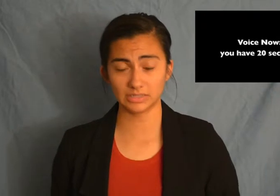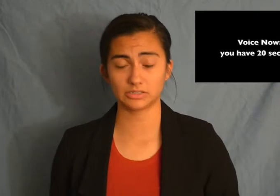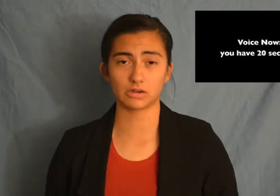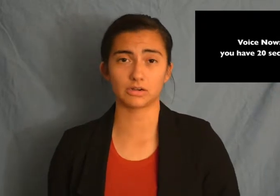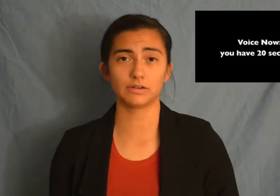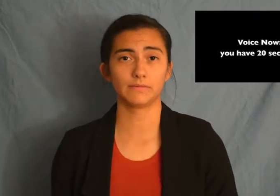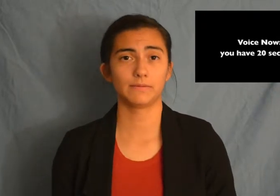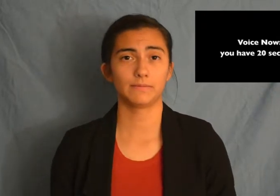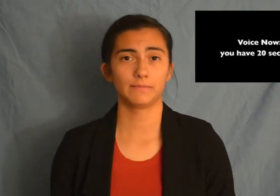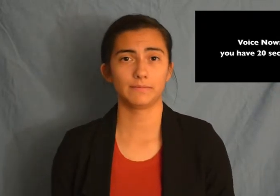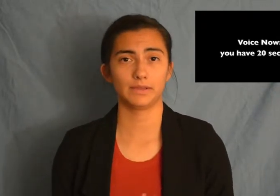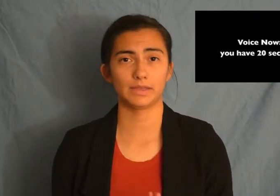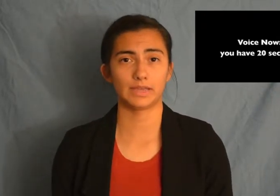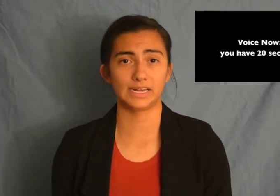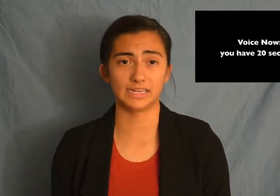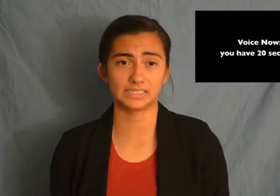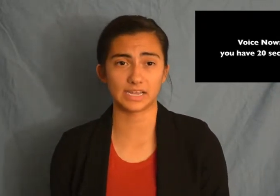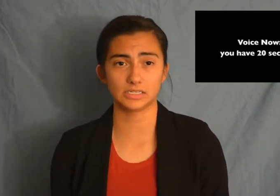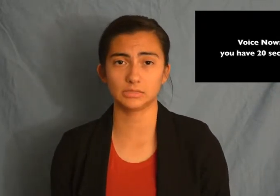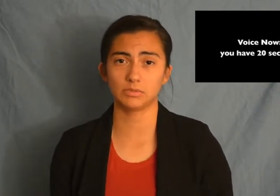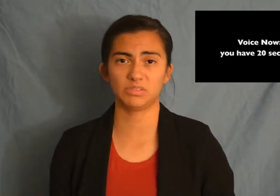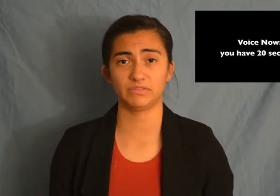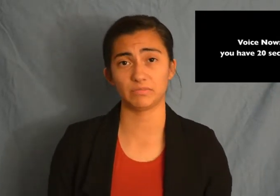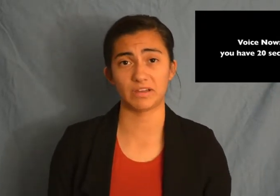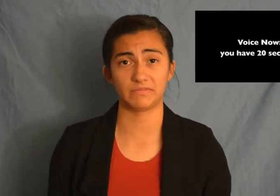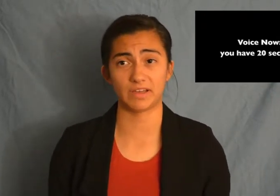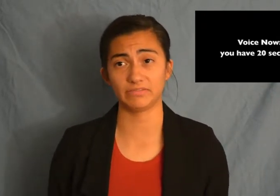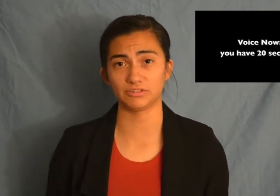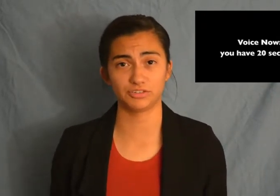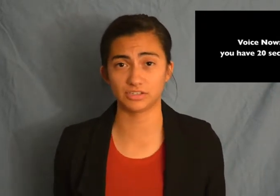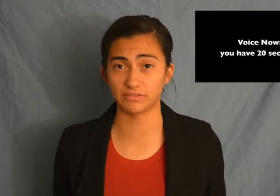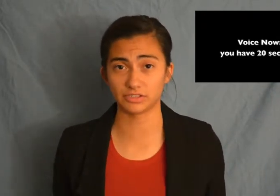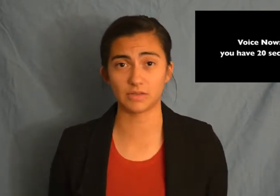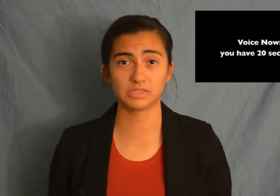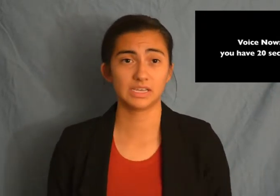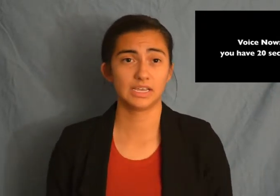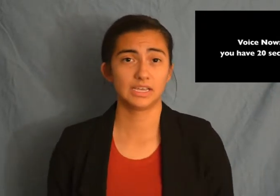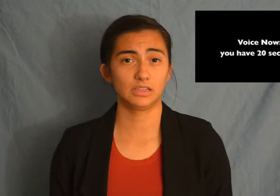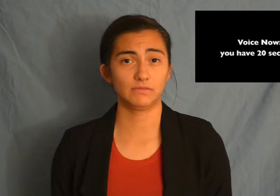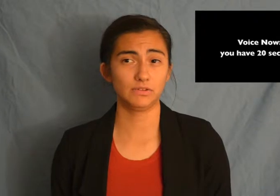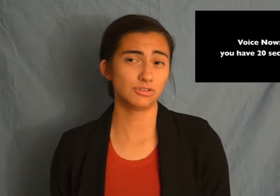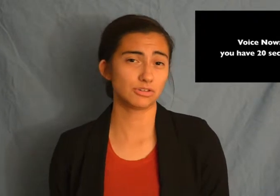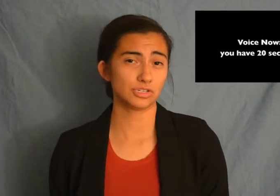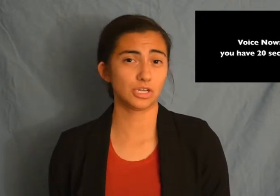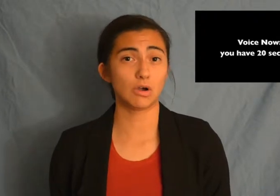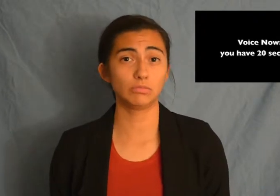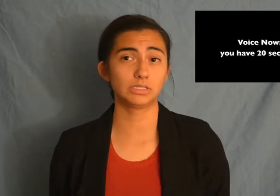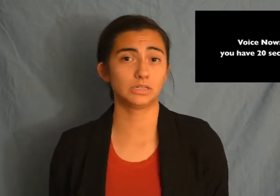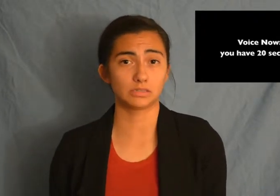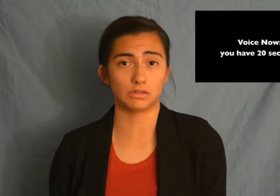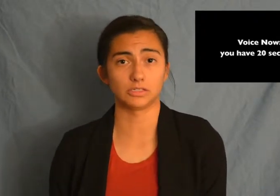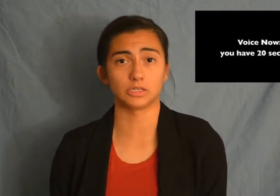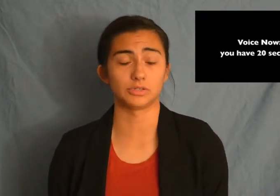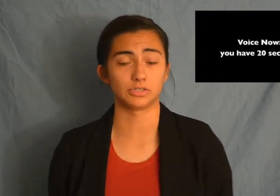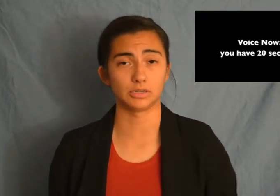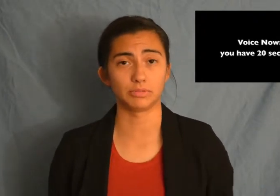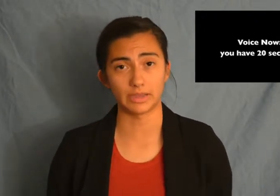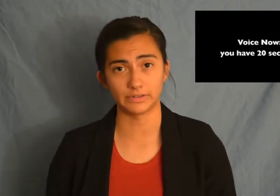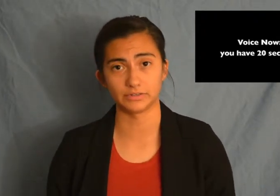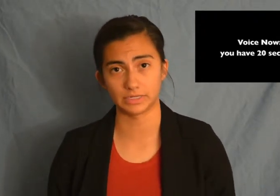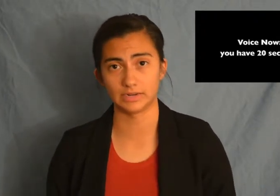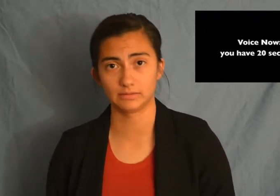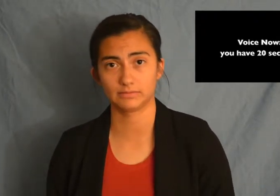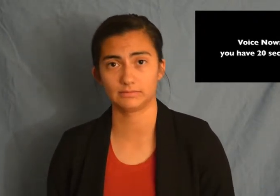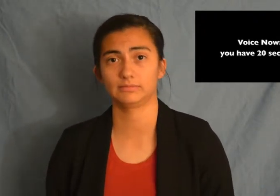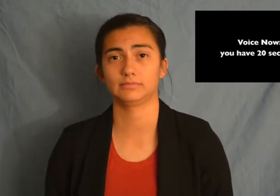Christina plays soccer at ASI. She's been playing for about 5 years. She's never stopped. And in the future, she hopes to get a scholarship so she can play